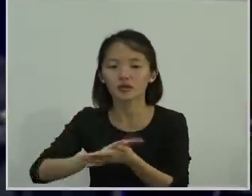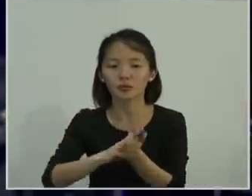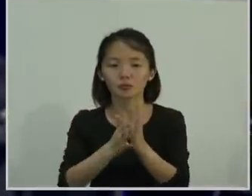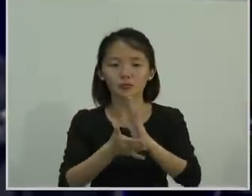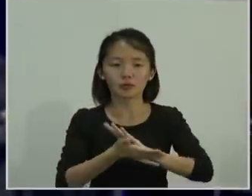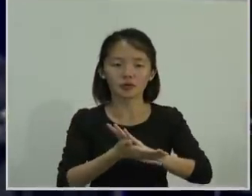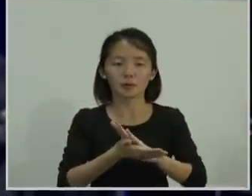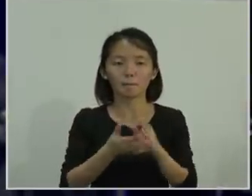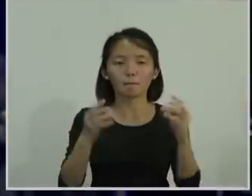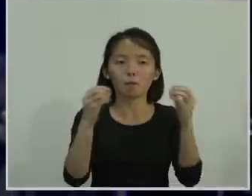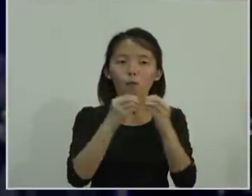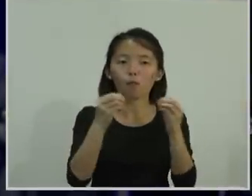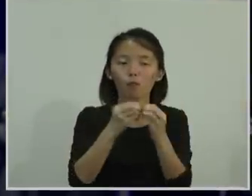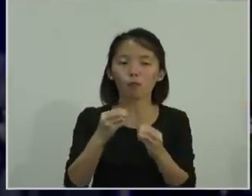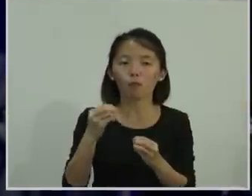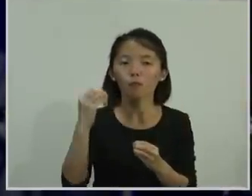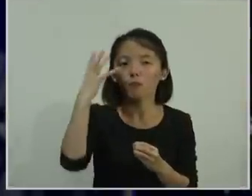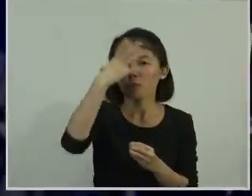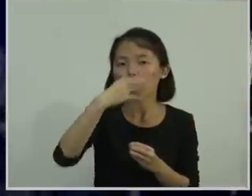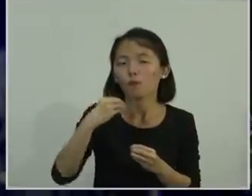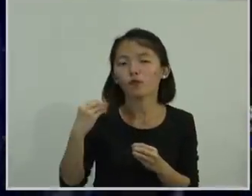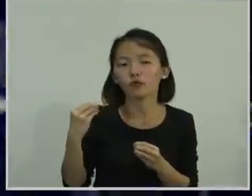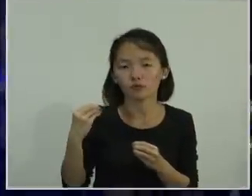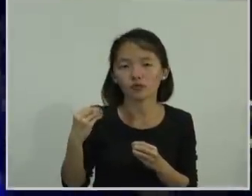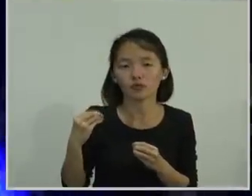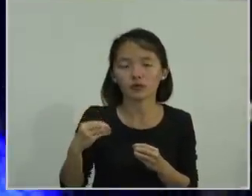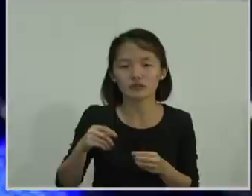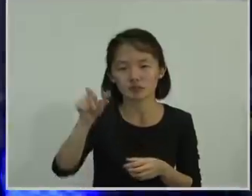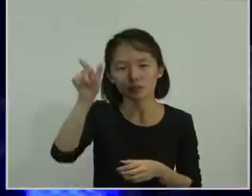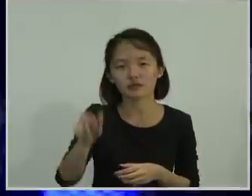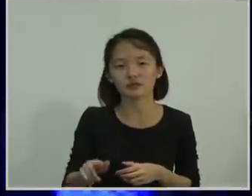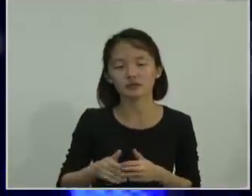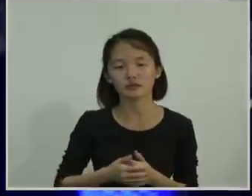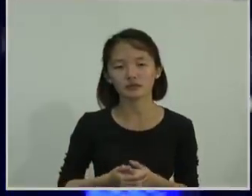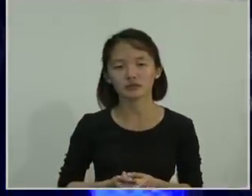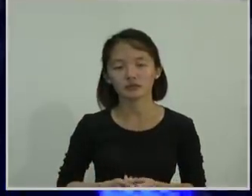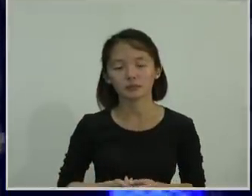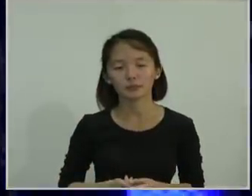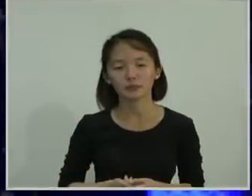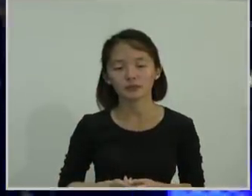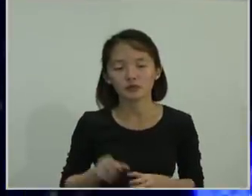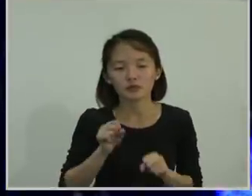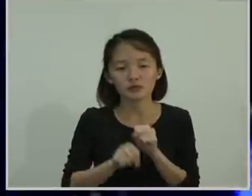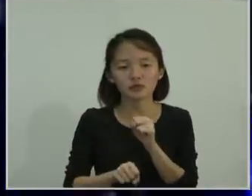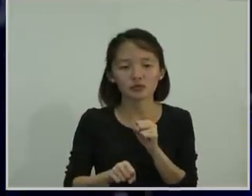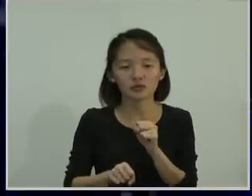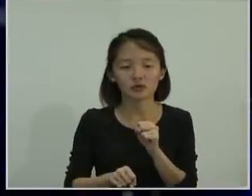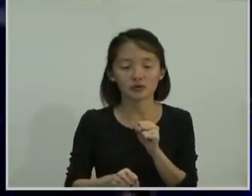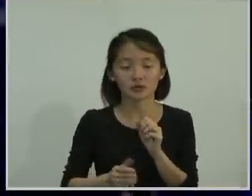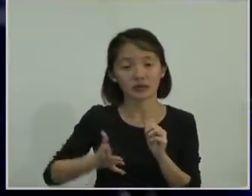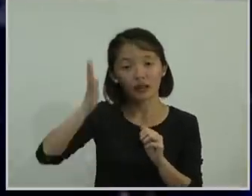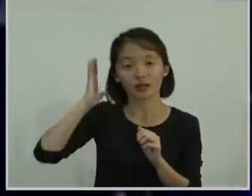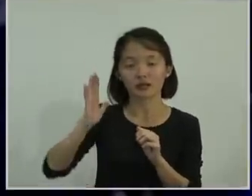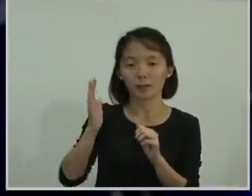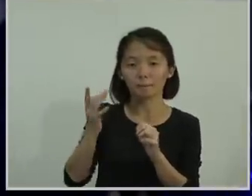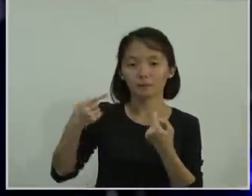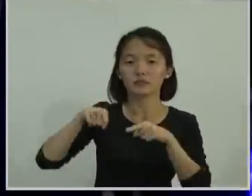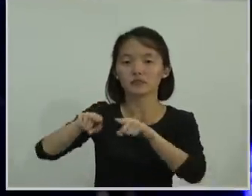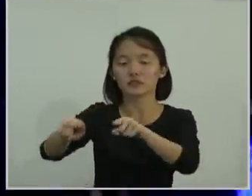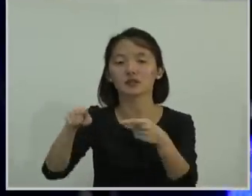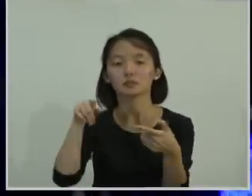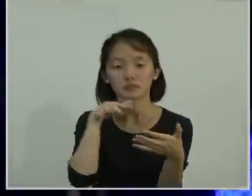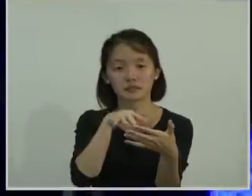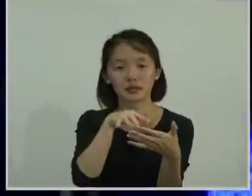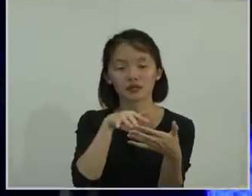more attractive as a person. So instead of studying for my exams, because I was schooling at that